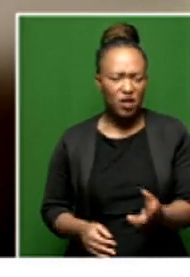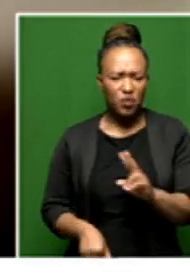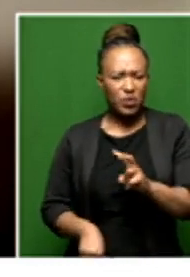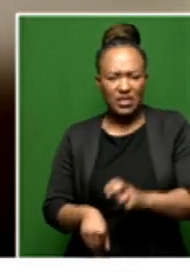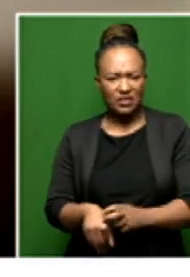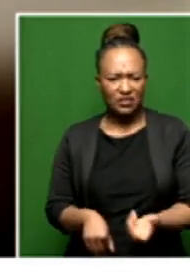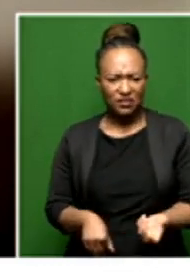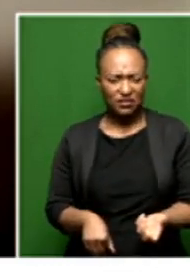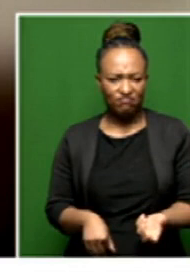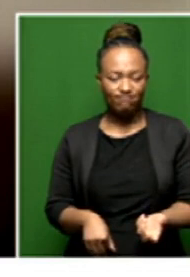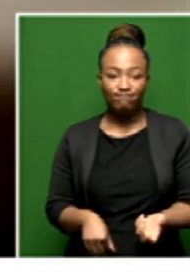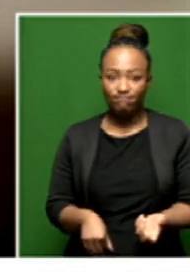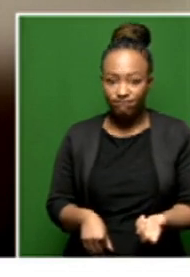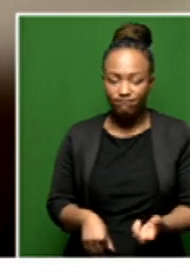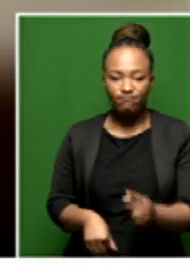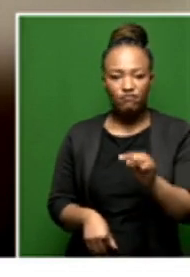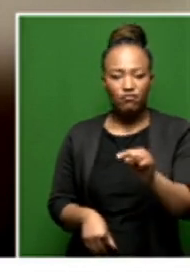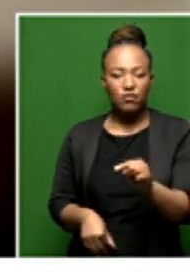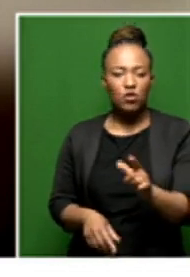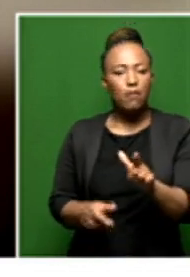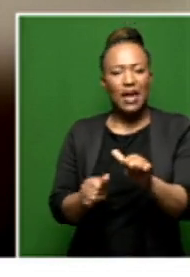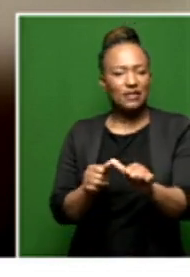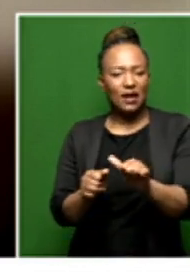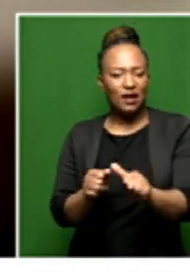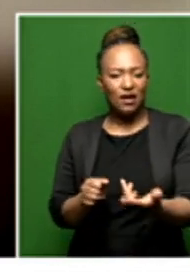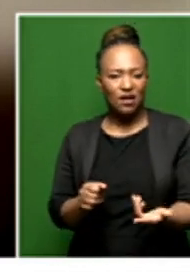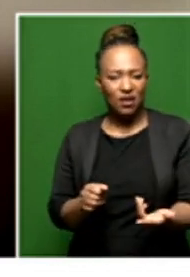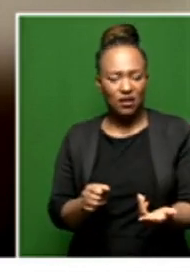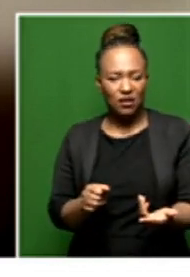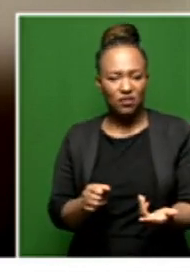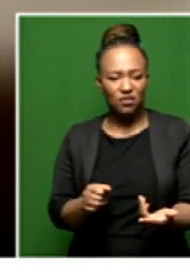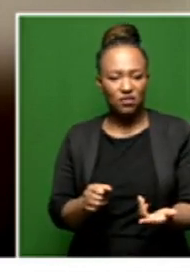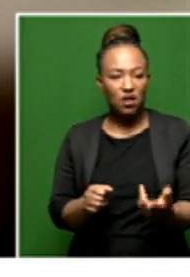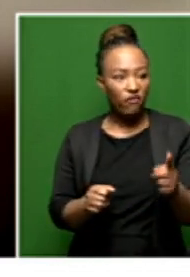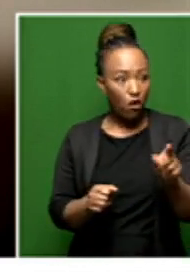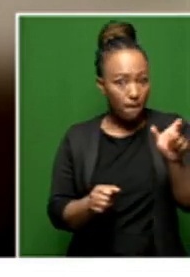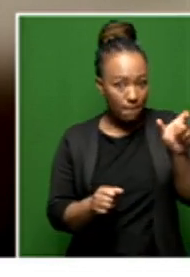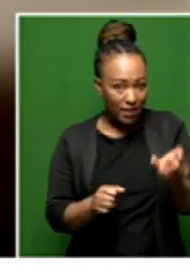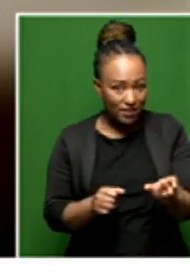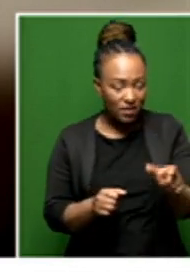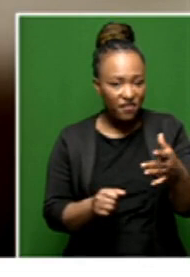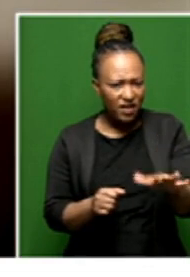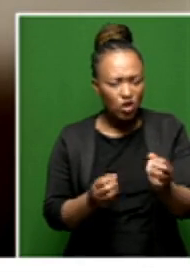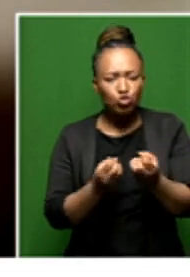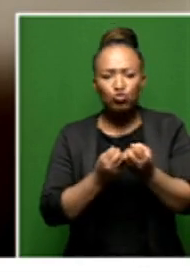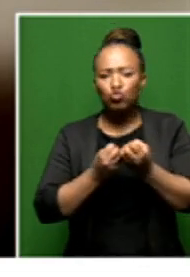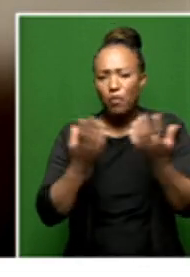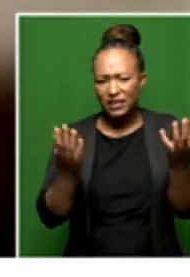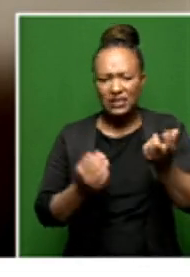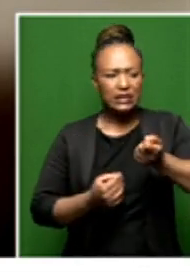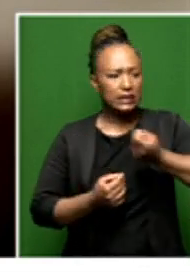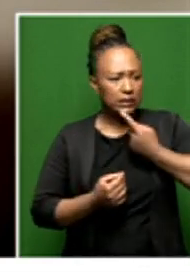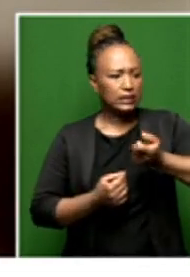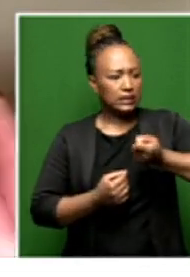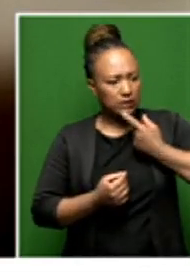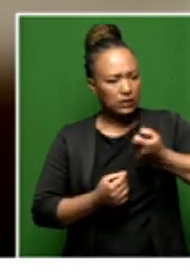necessary. In this case, that you're not necessarily better off, right? If as an individual, you've taken too many